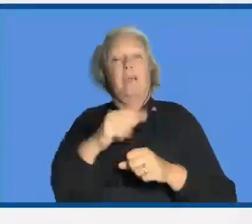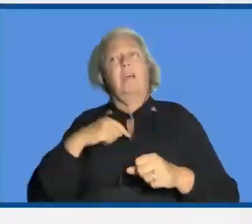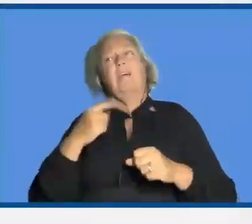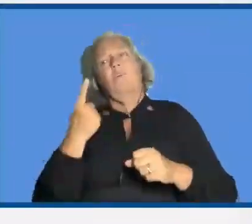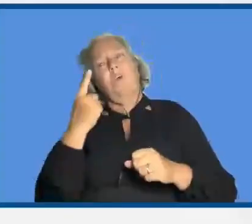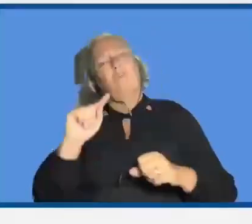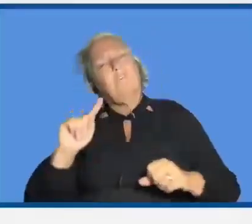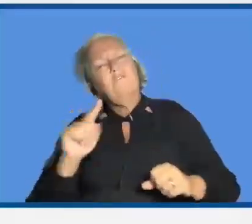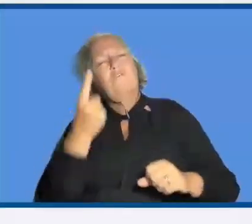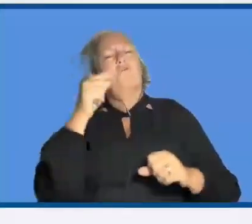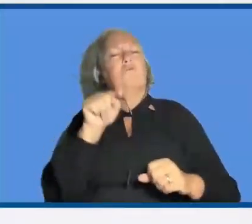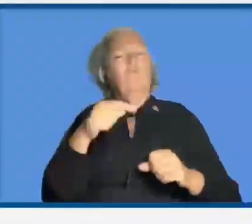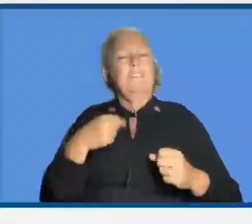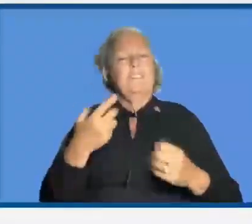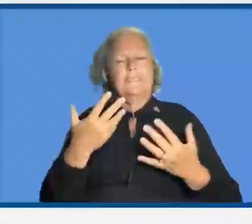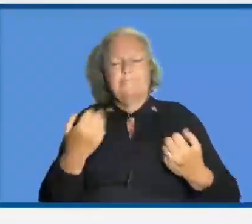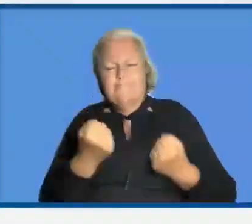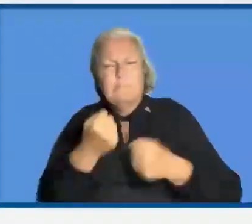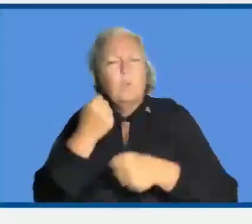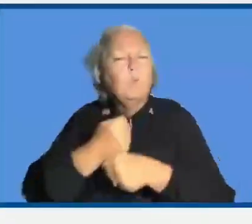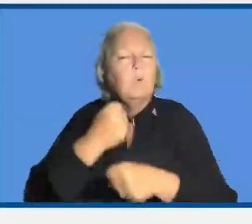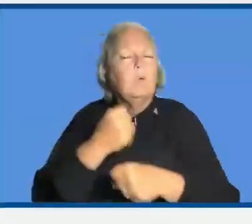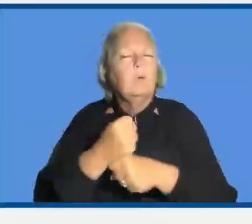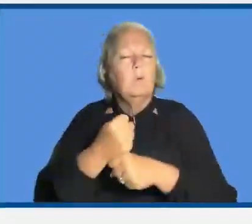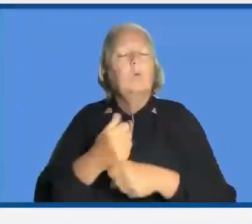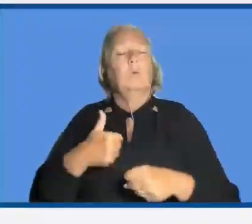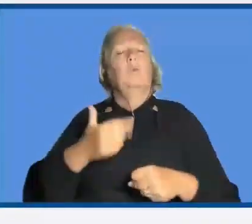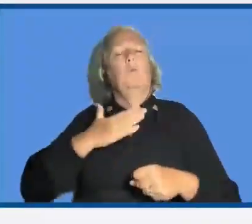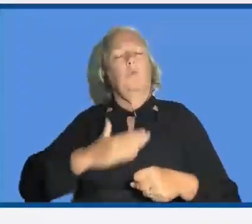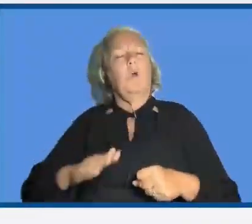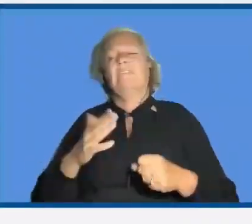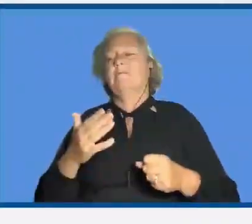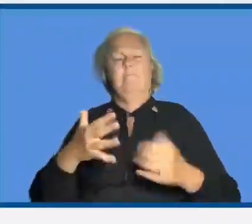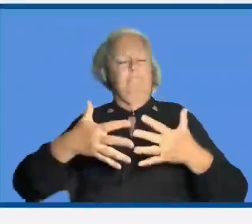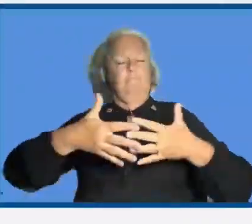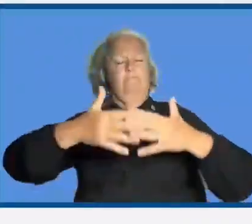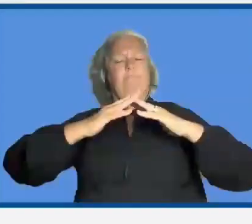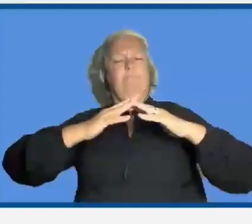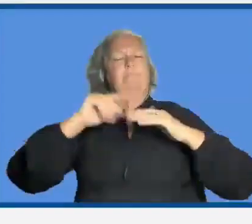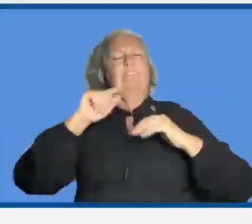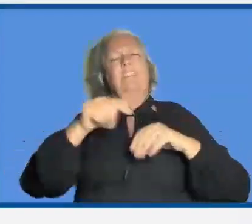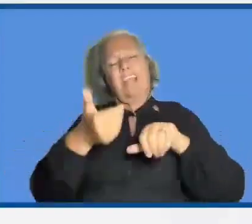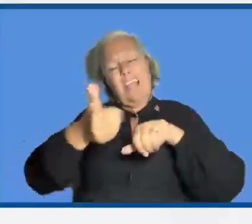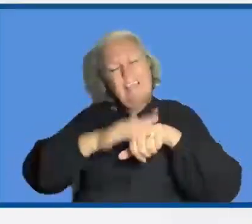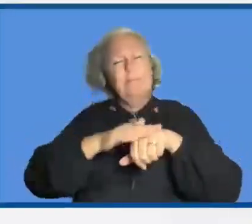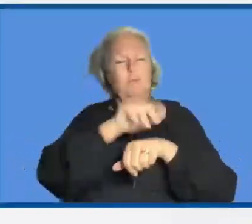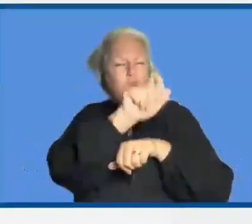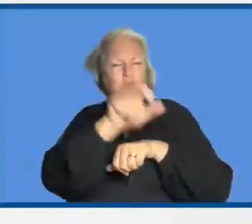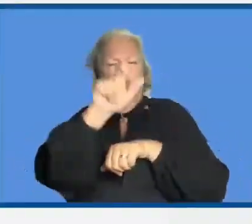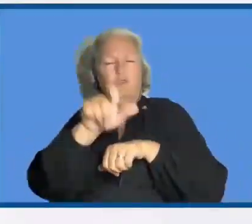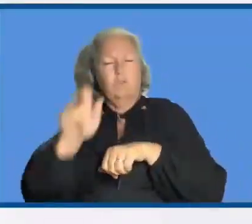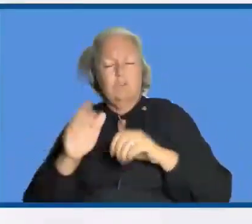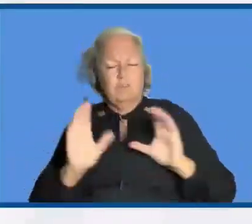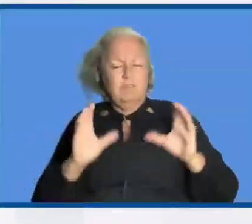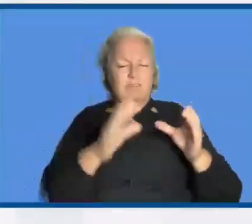was to make an expert group, a group of experts on different scientific